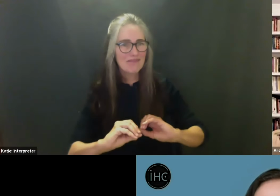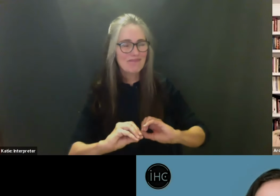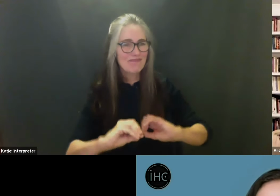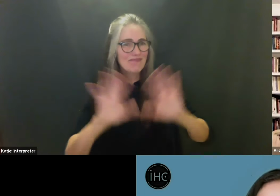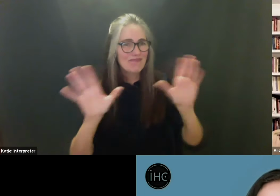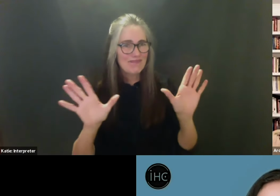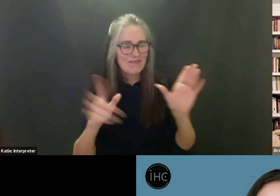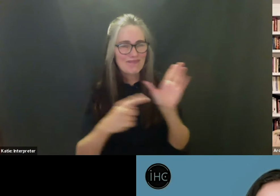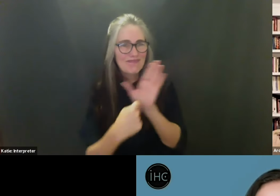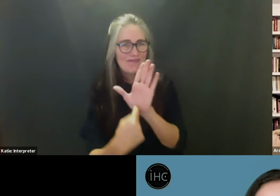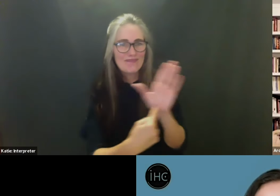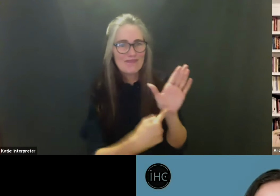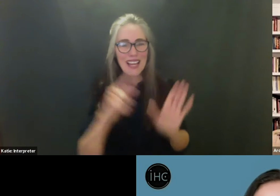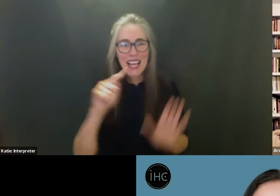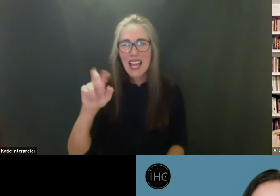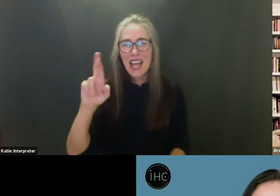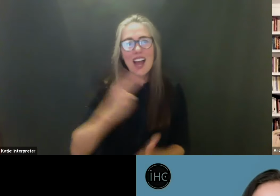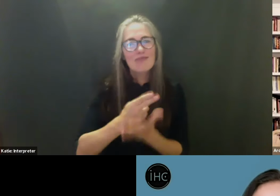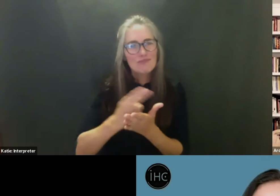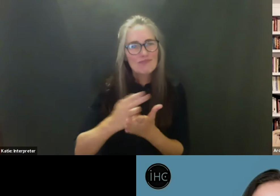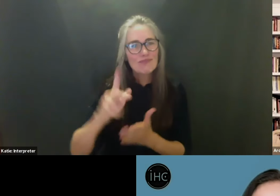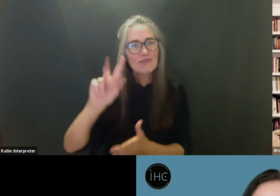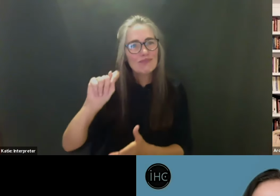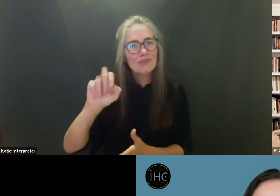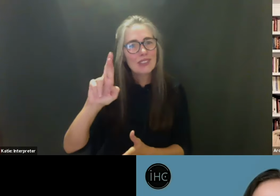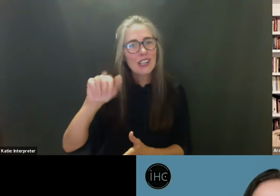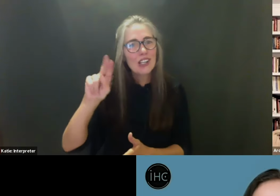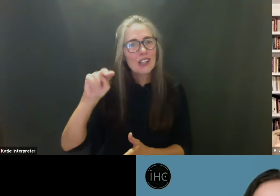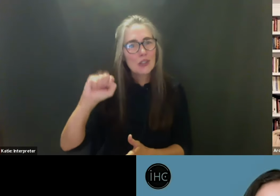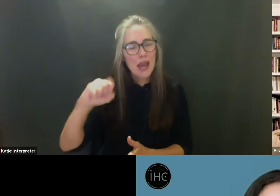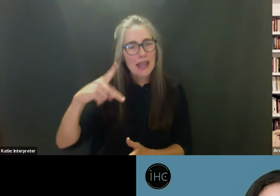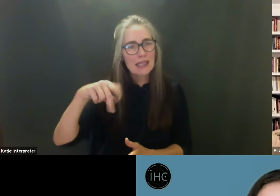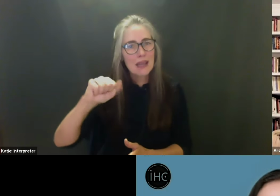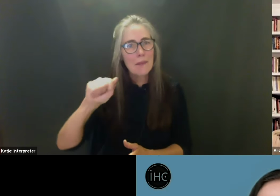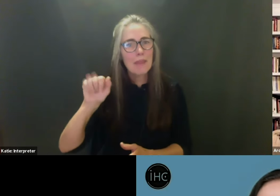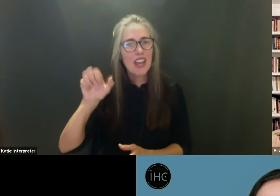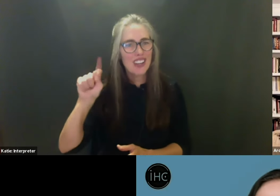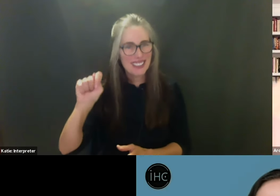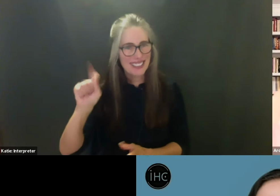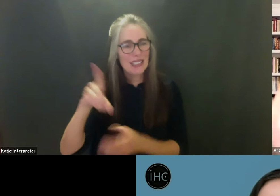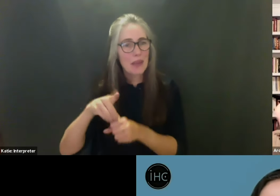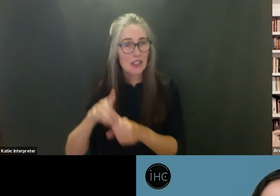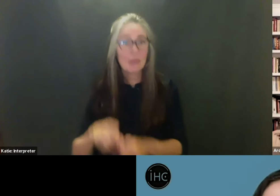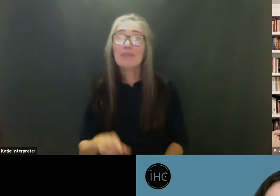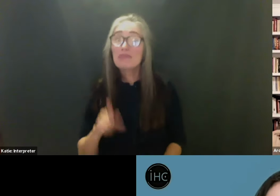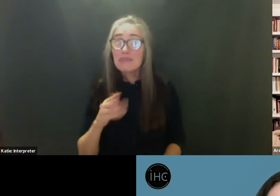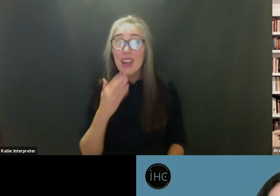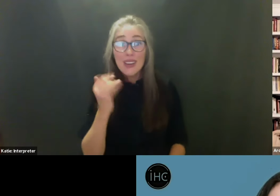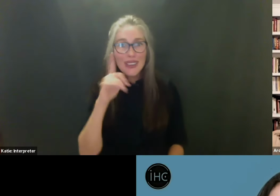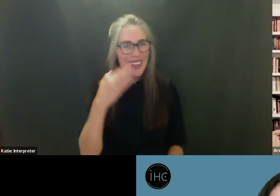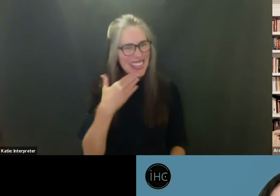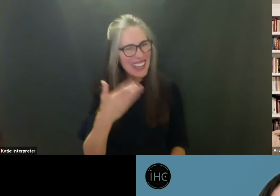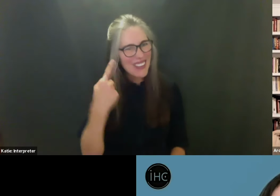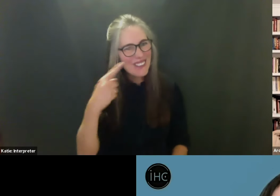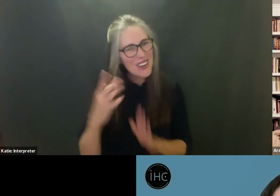points in that comment. One is that the texture of local politics can potentially be very different from national